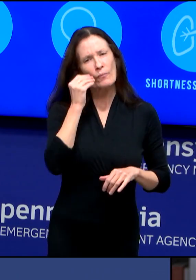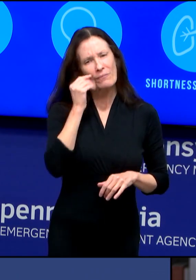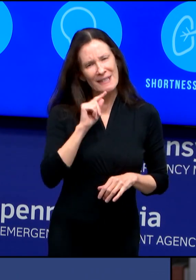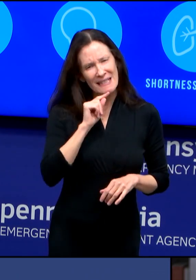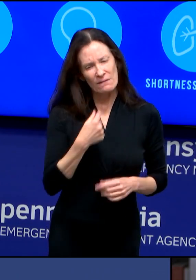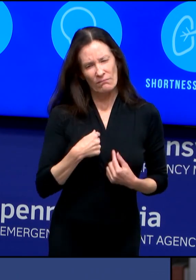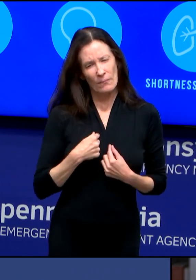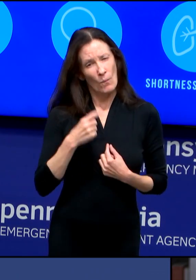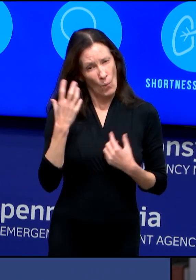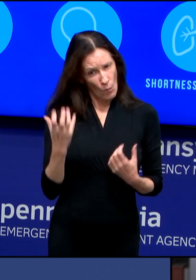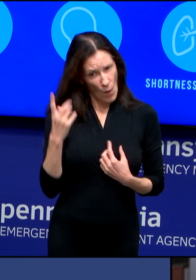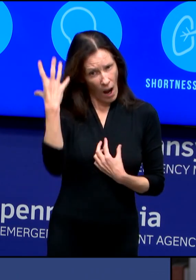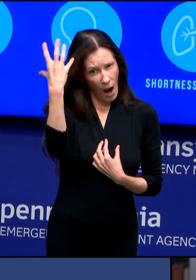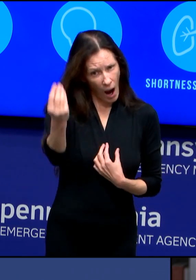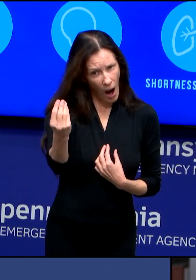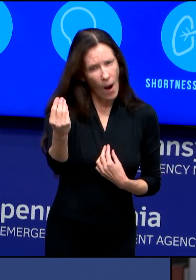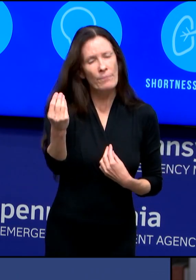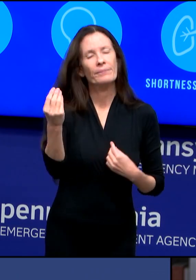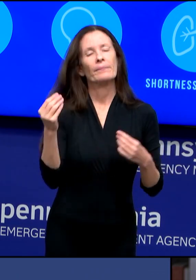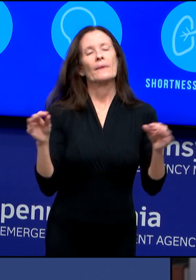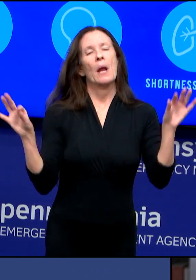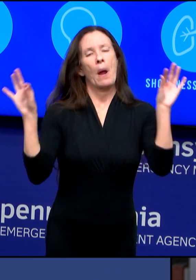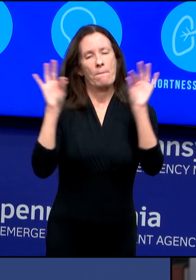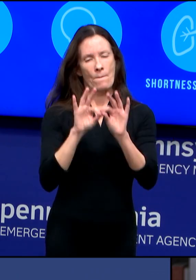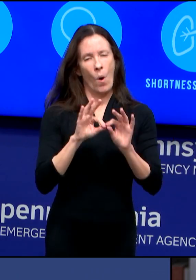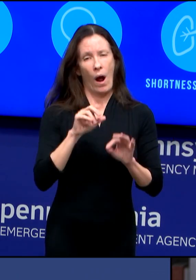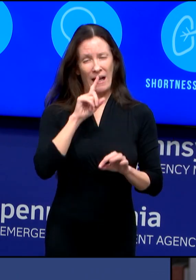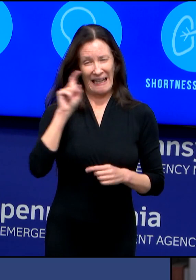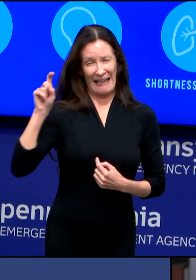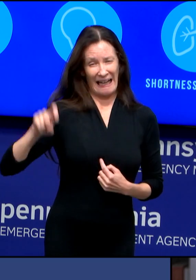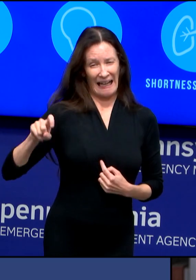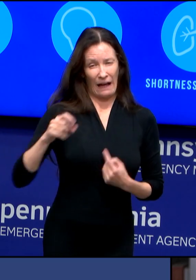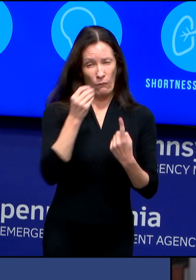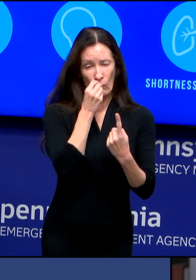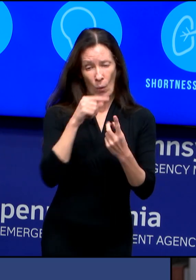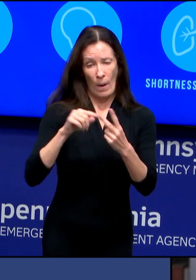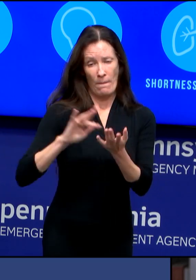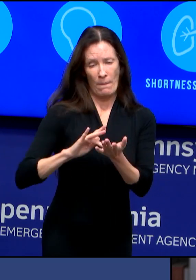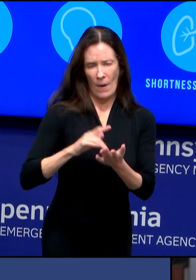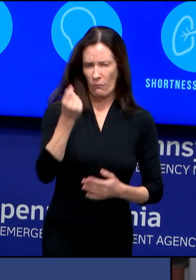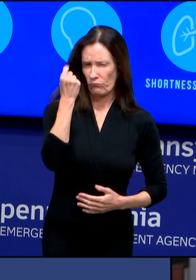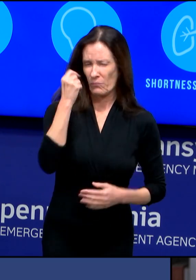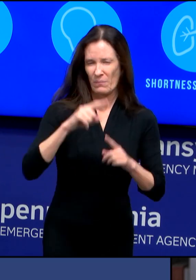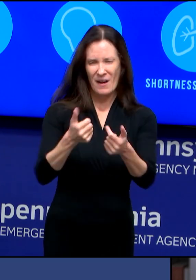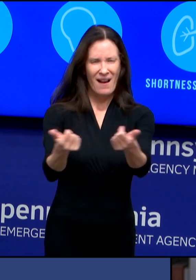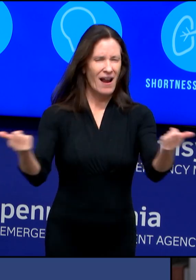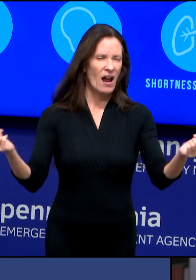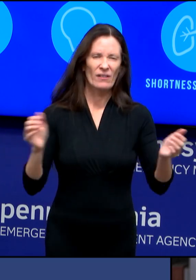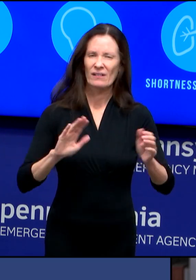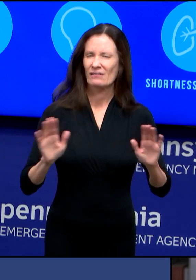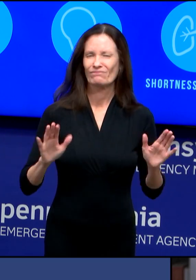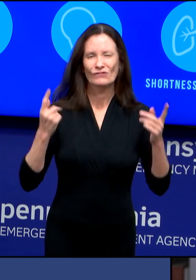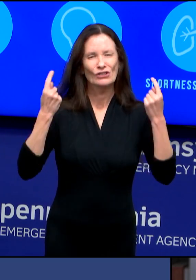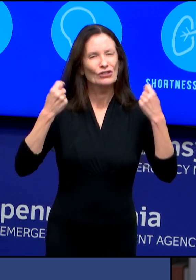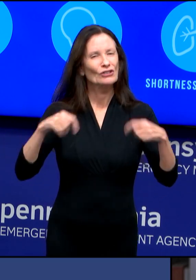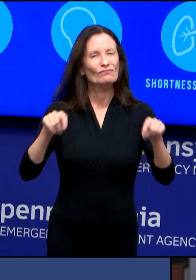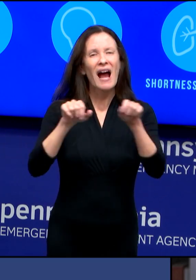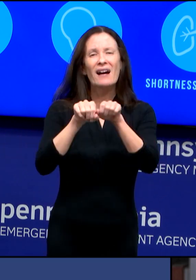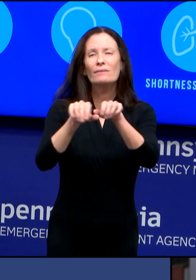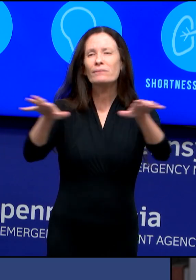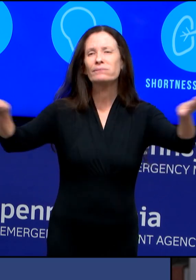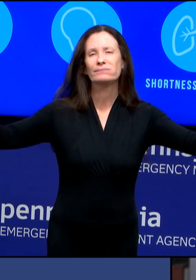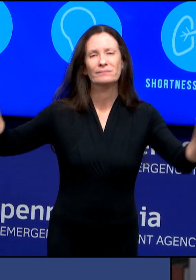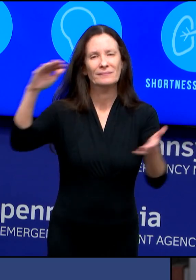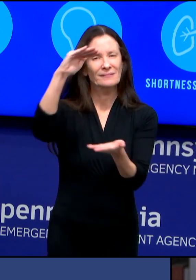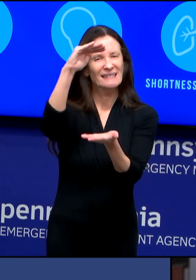it's something that's really important if we use the experience of other places, other states, something that will help us